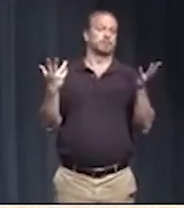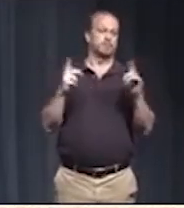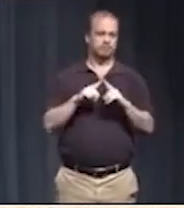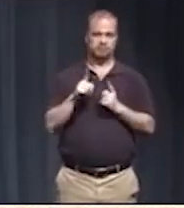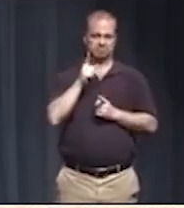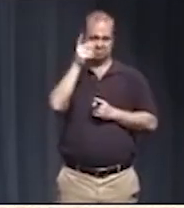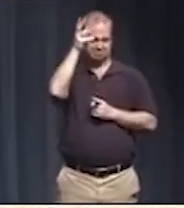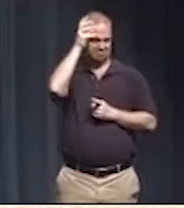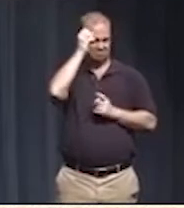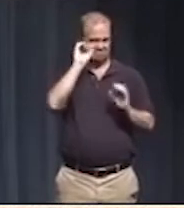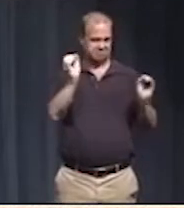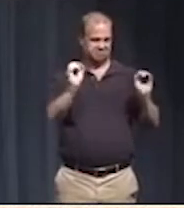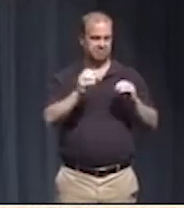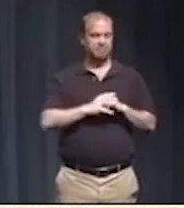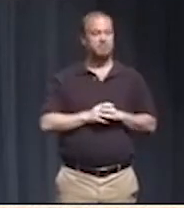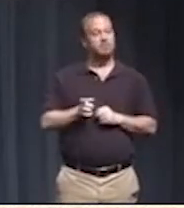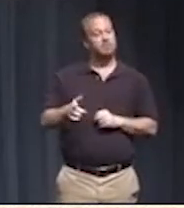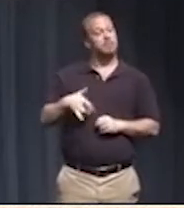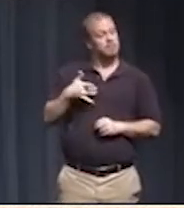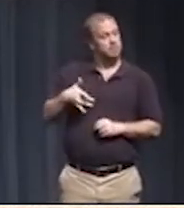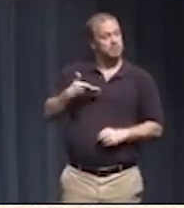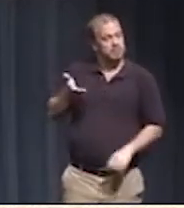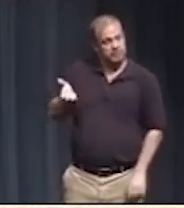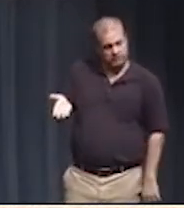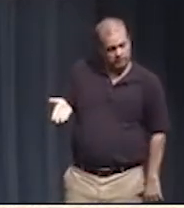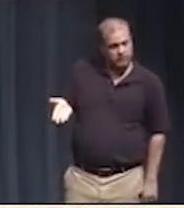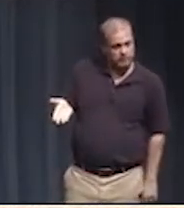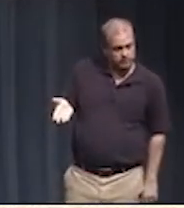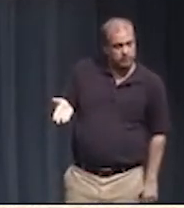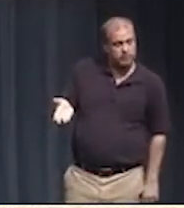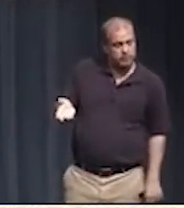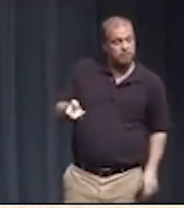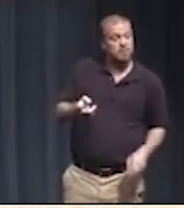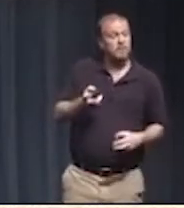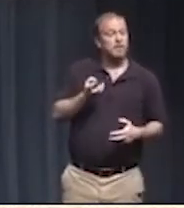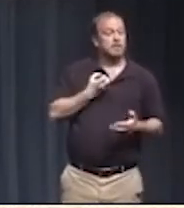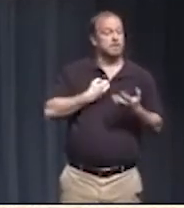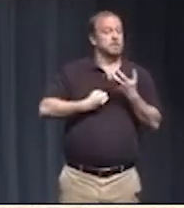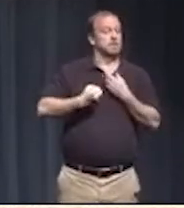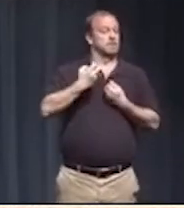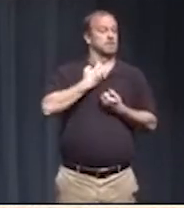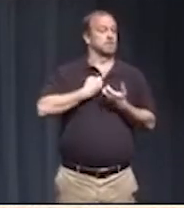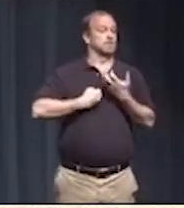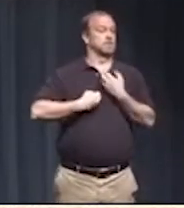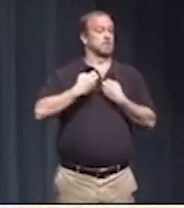The emotion is there, but we work very hard to keep it covered.